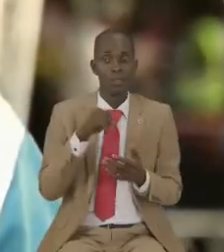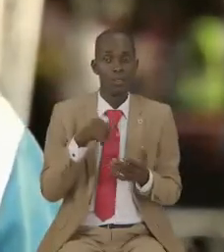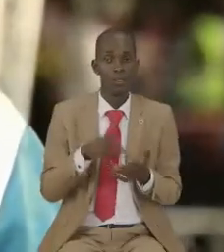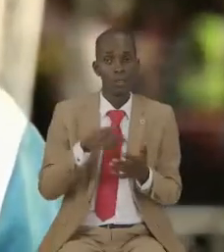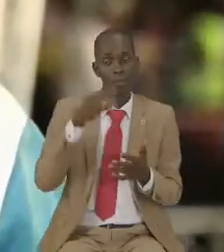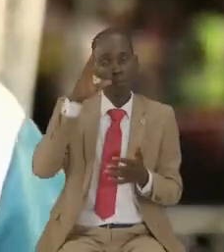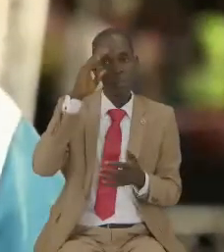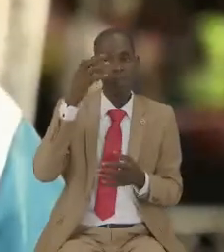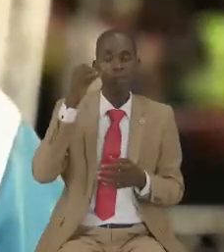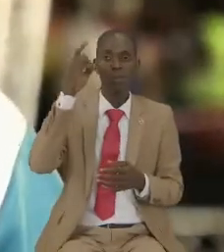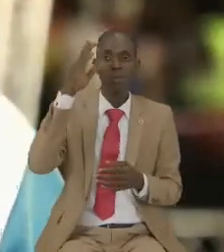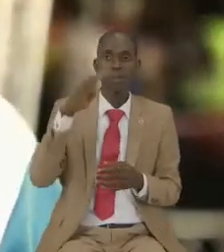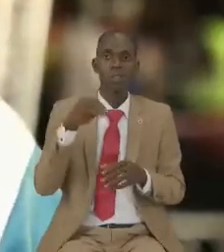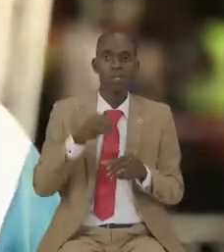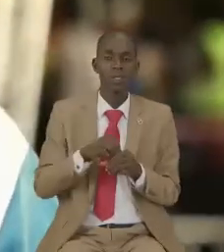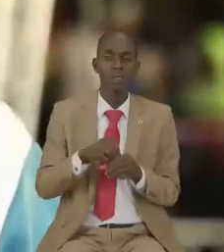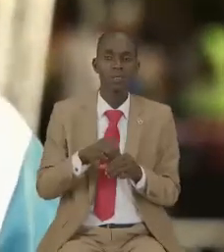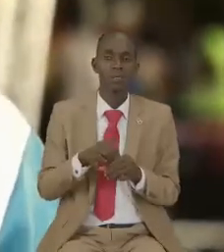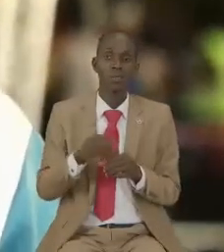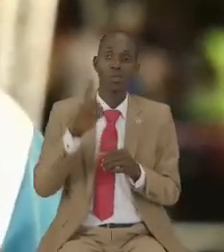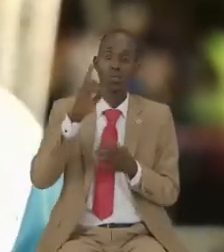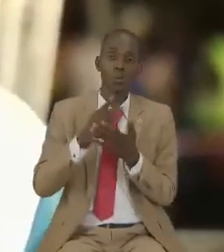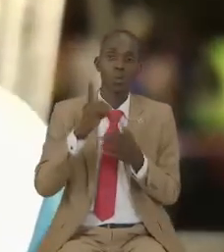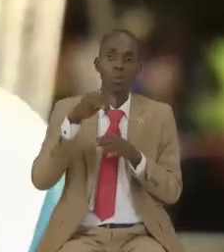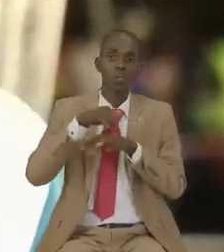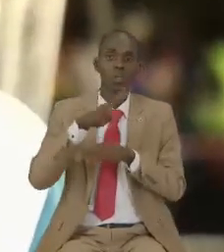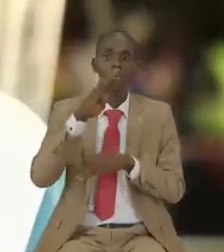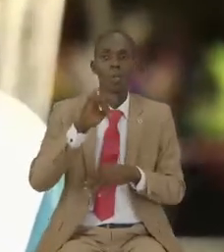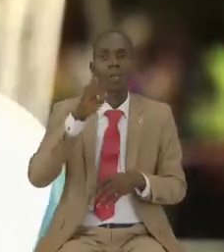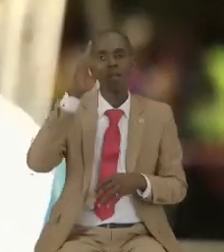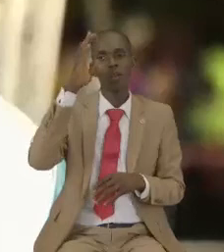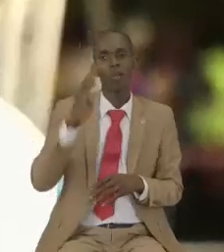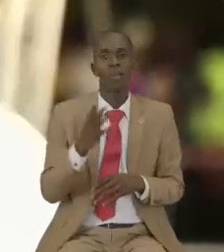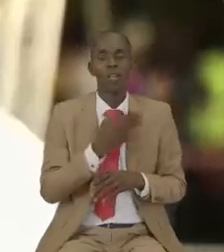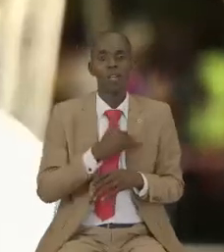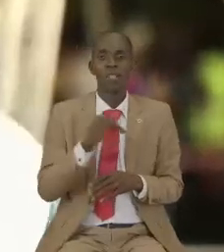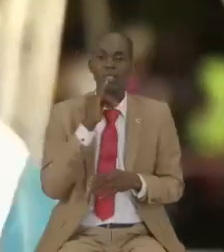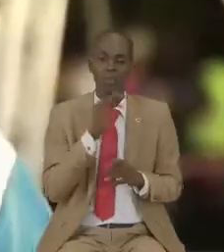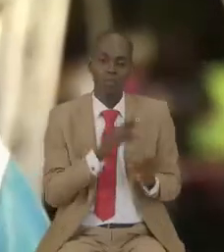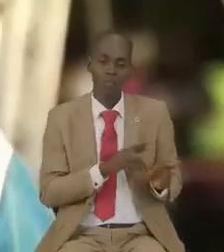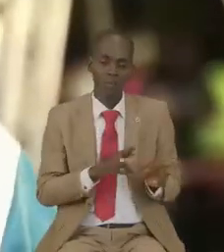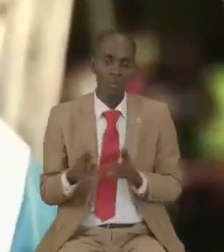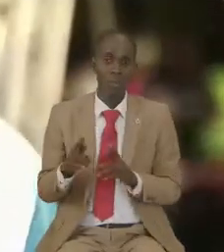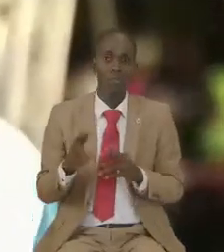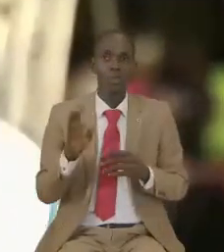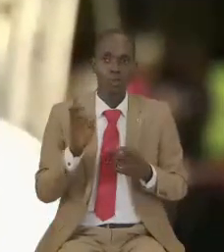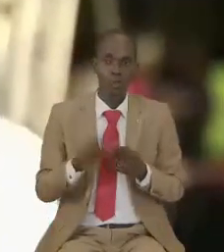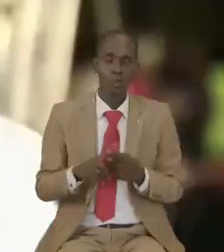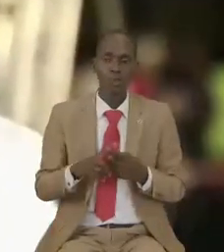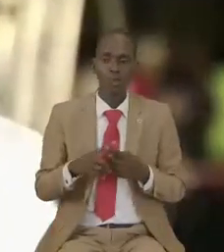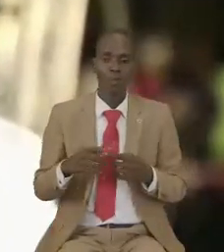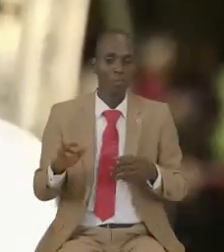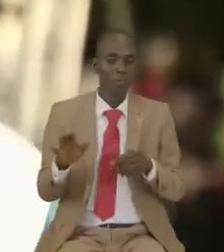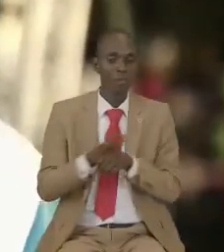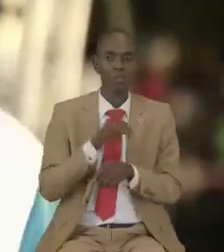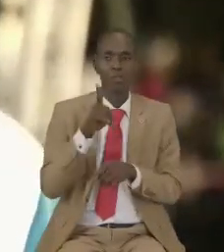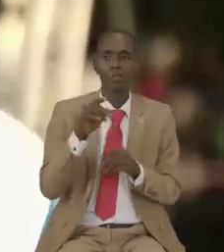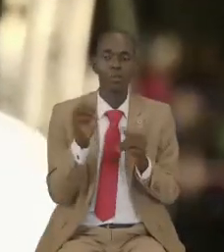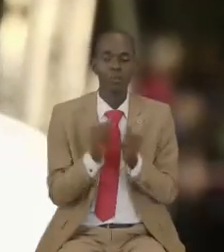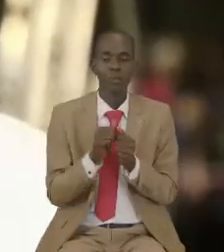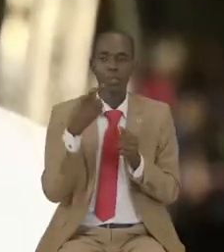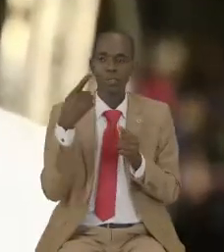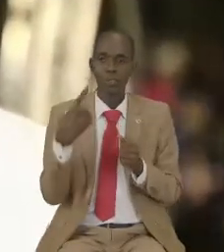an evangelist, someone sent by God, and is ready to inject you with a dose of supernatural